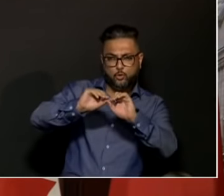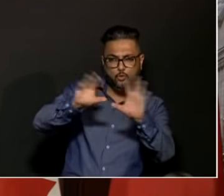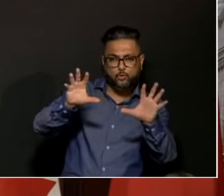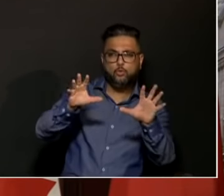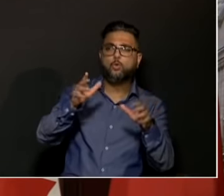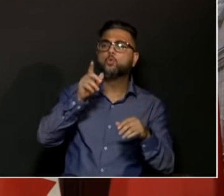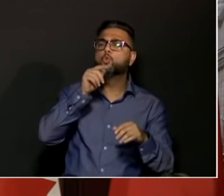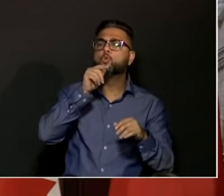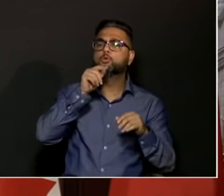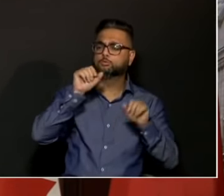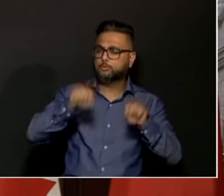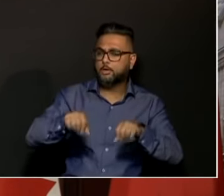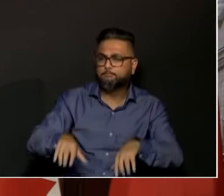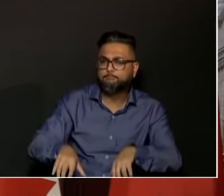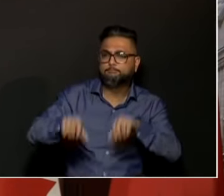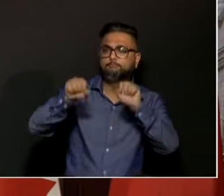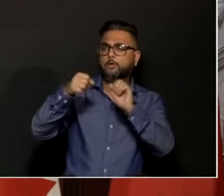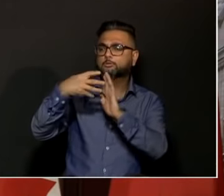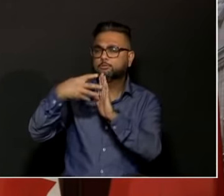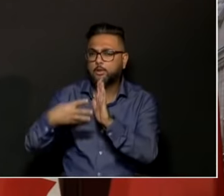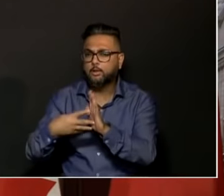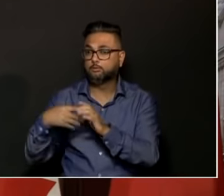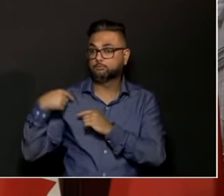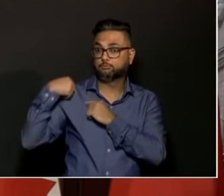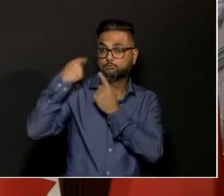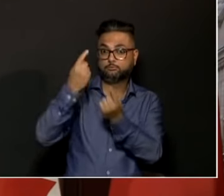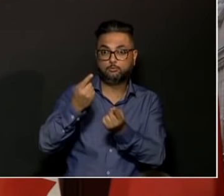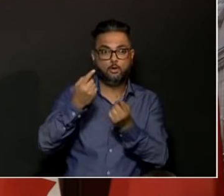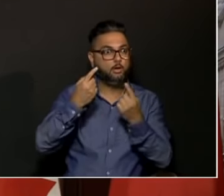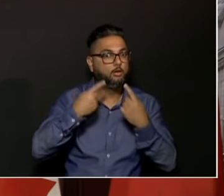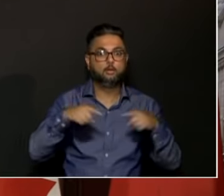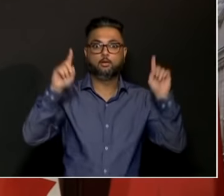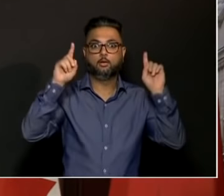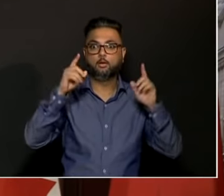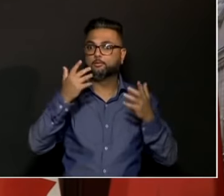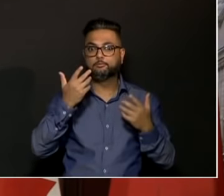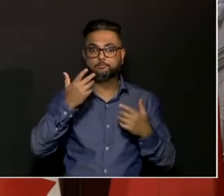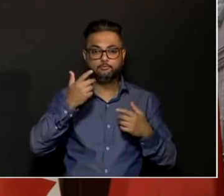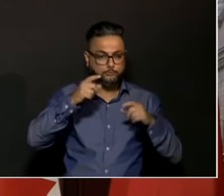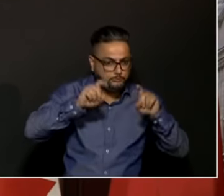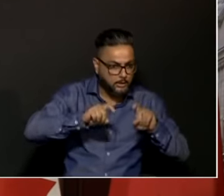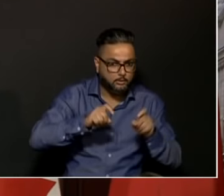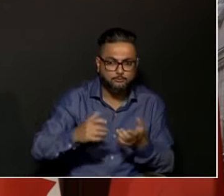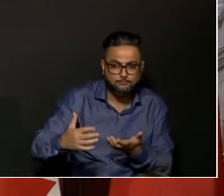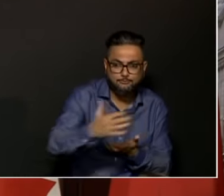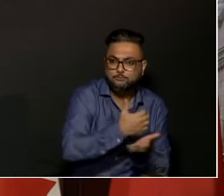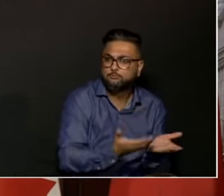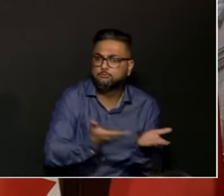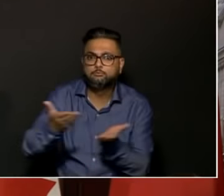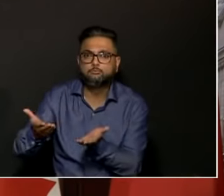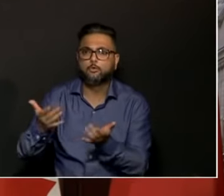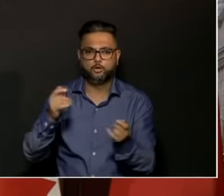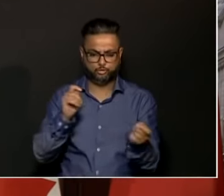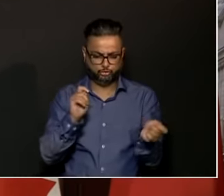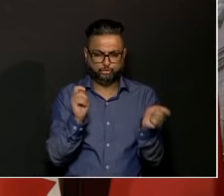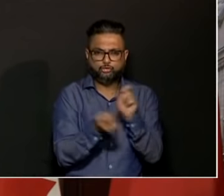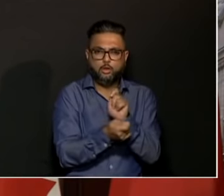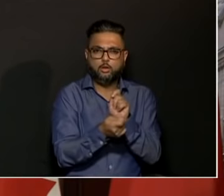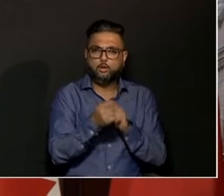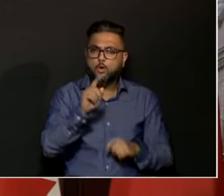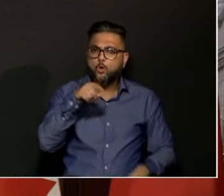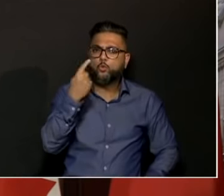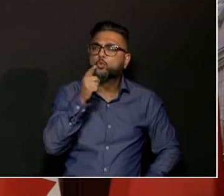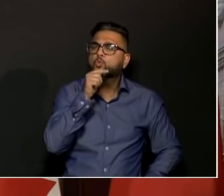the message has been the exact opposite, that anyone who needed a test could get a test. Now that has changed, but